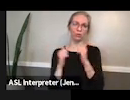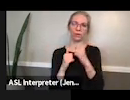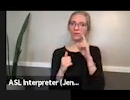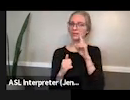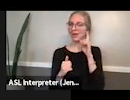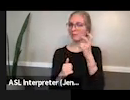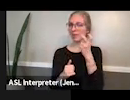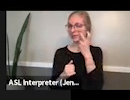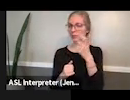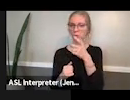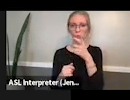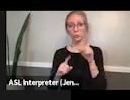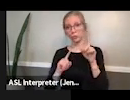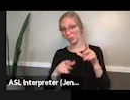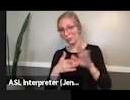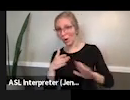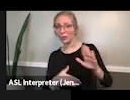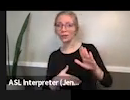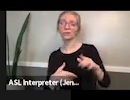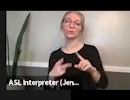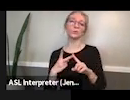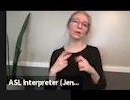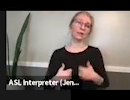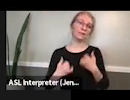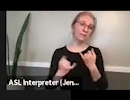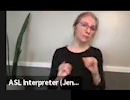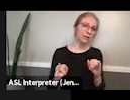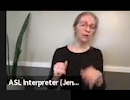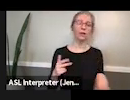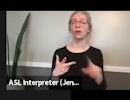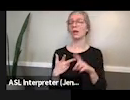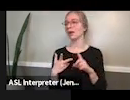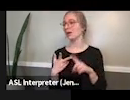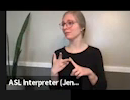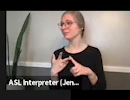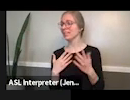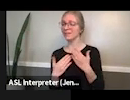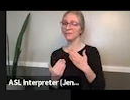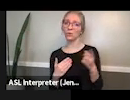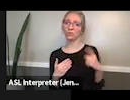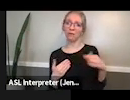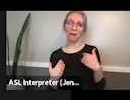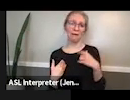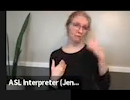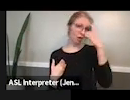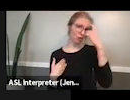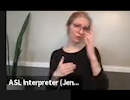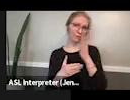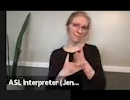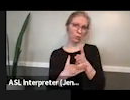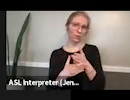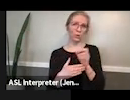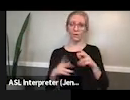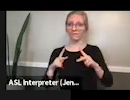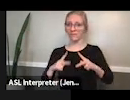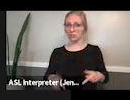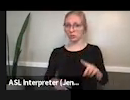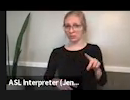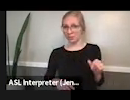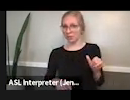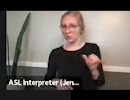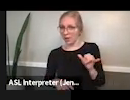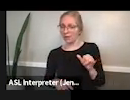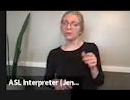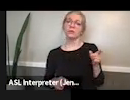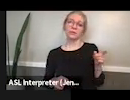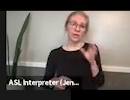who have gone to college, who live independently, who, even though they have cognitive impairment, physical disability, also they live